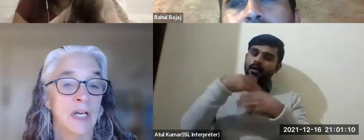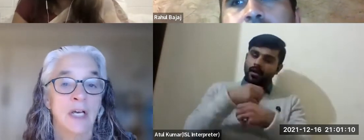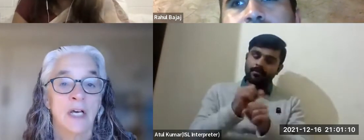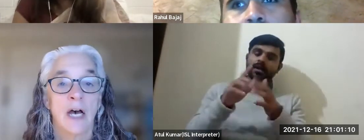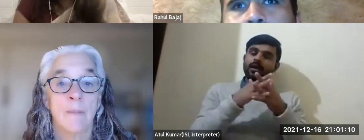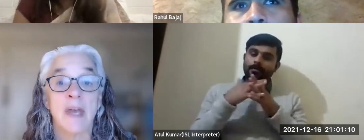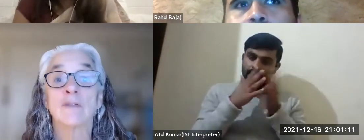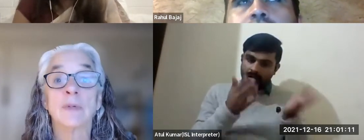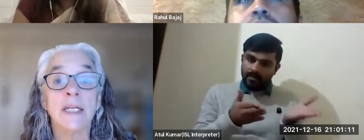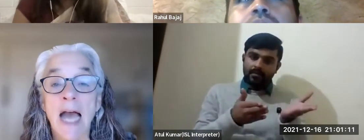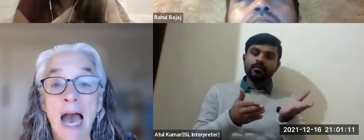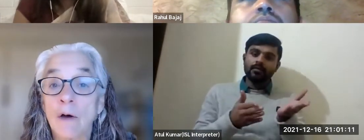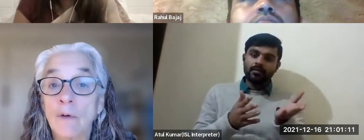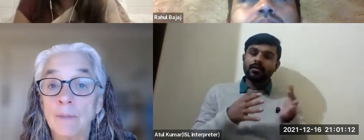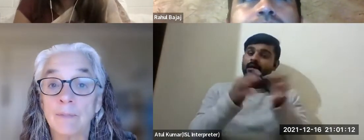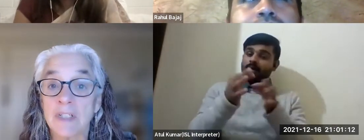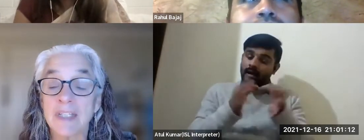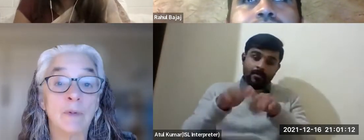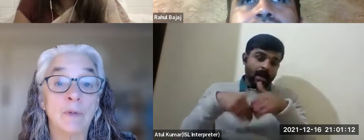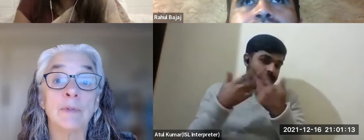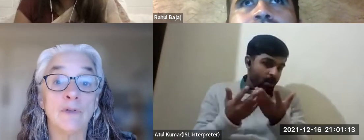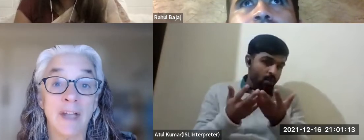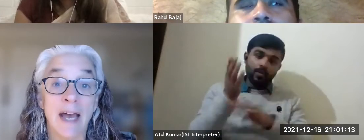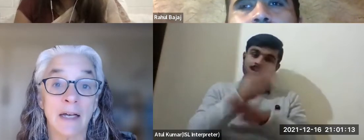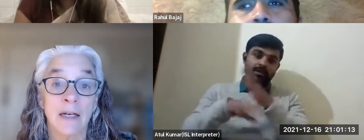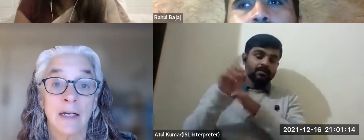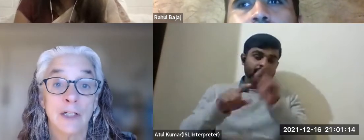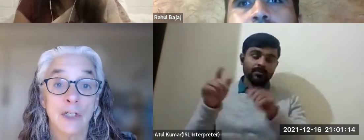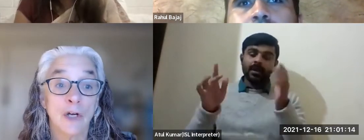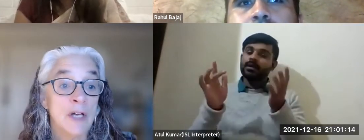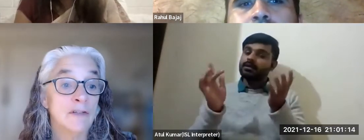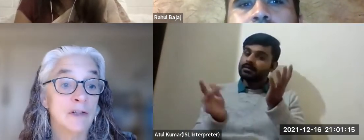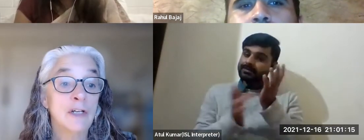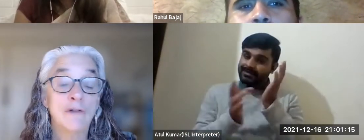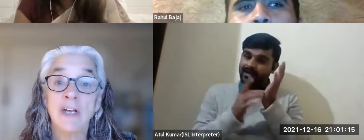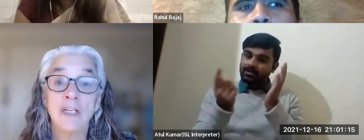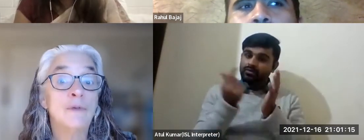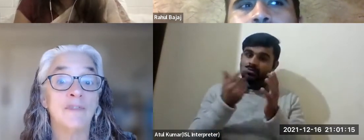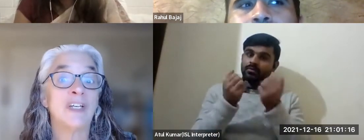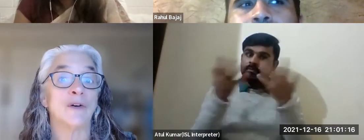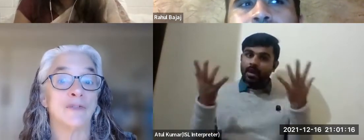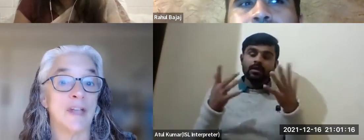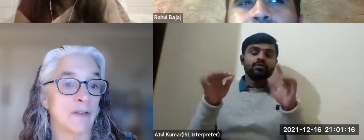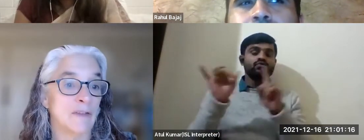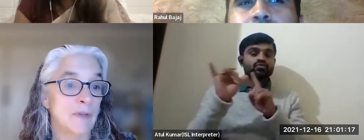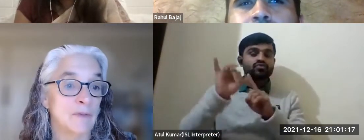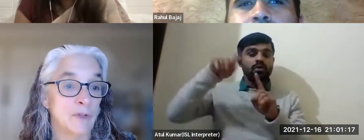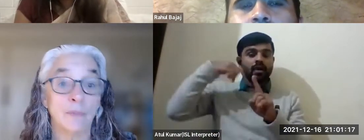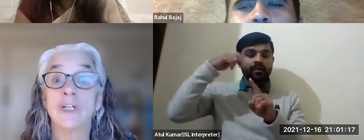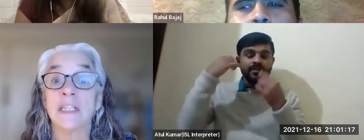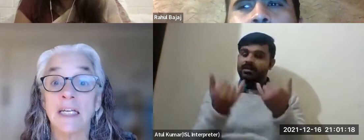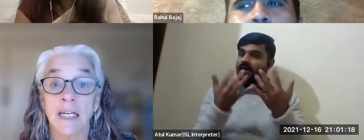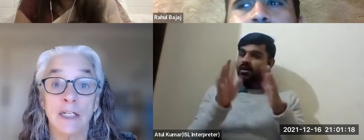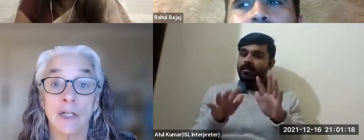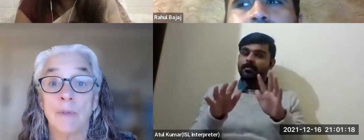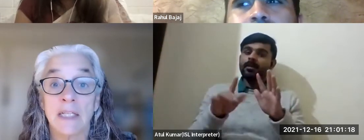US, and explaining how disabled people use tech. You know, there's a lot of great YouTube videos now that sometimes you can